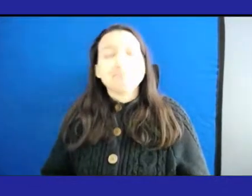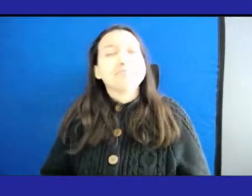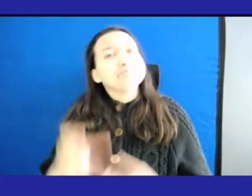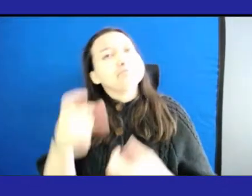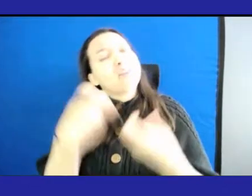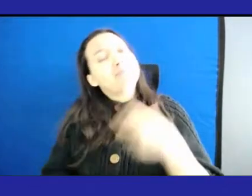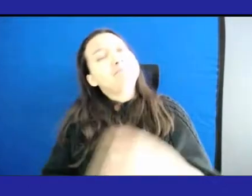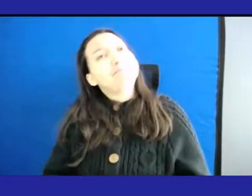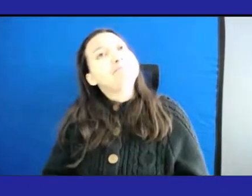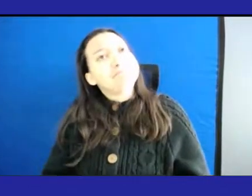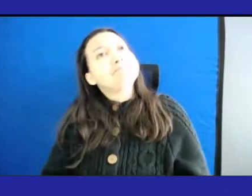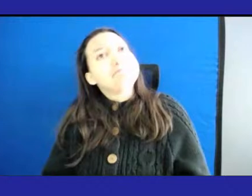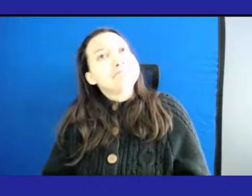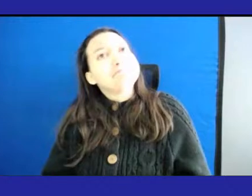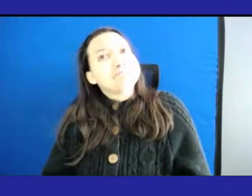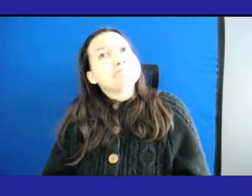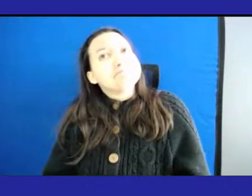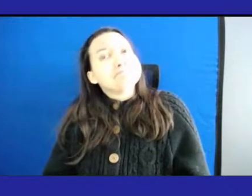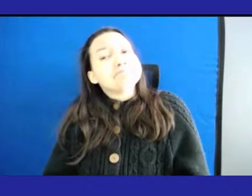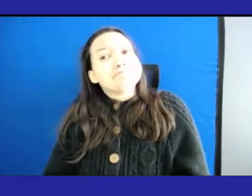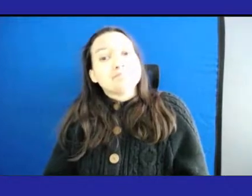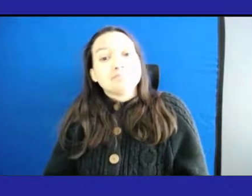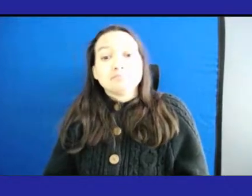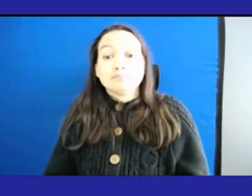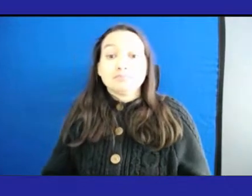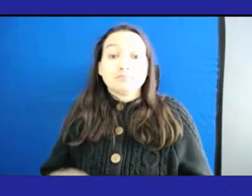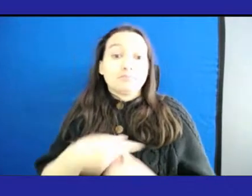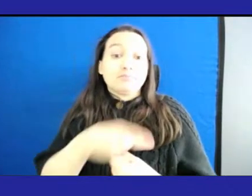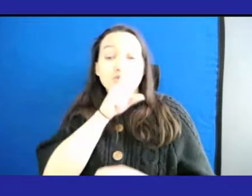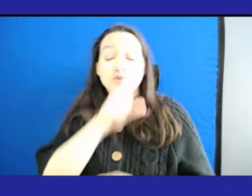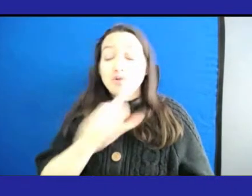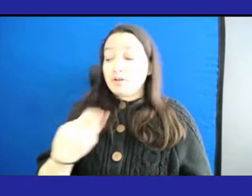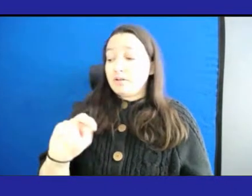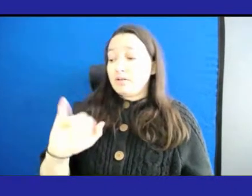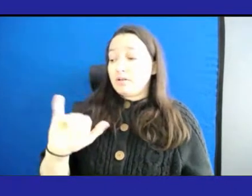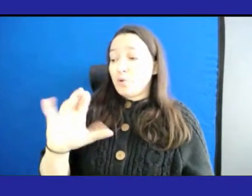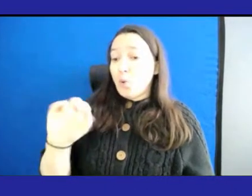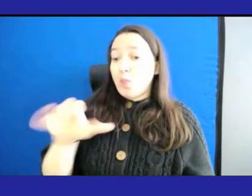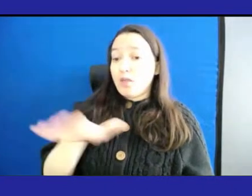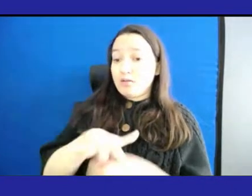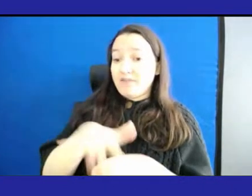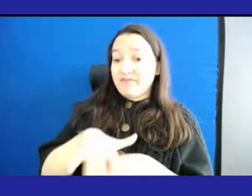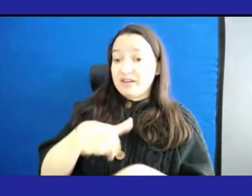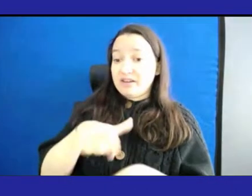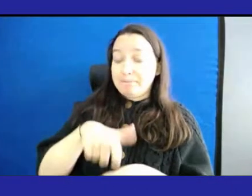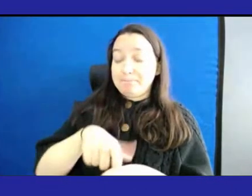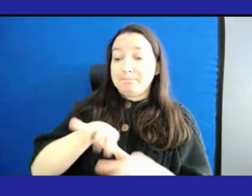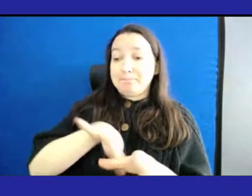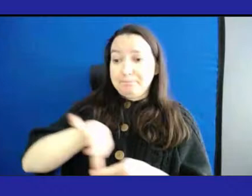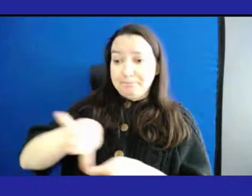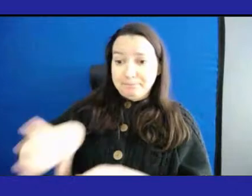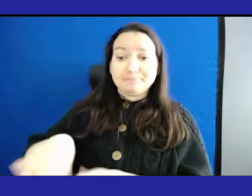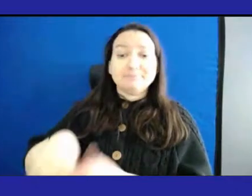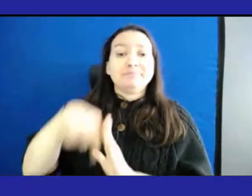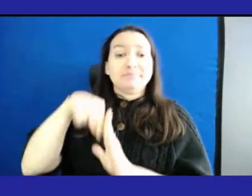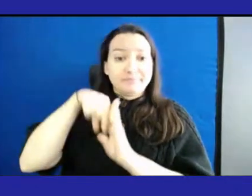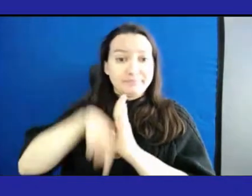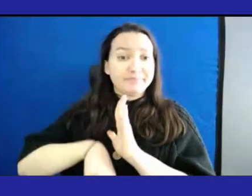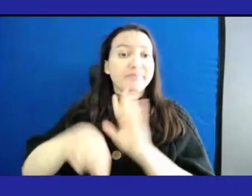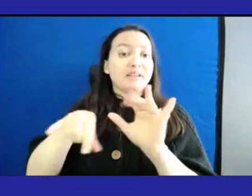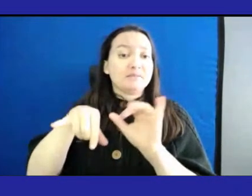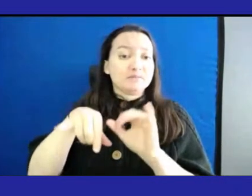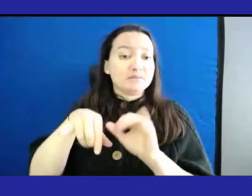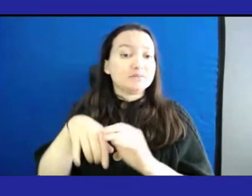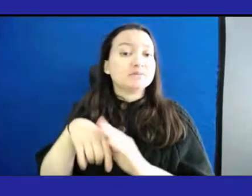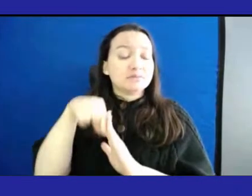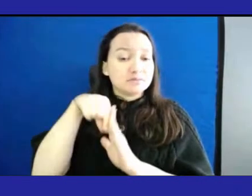And Okay, I want to make sure we give Nicole enough time, so we're gonna move to our deep dive here. And so